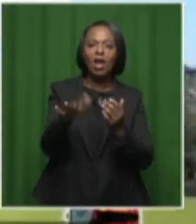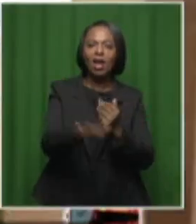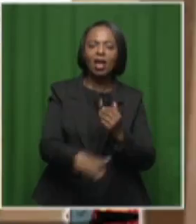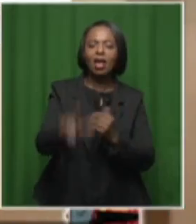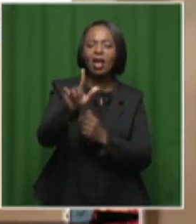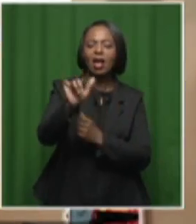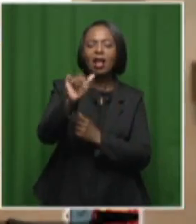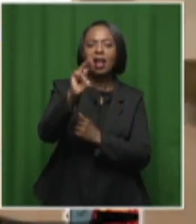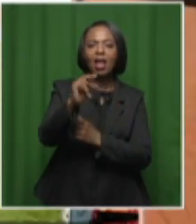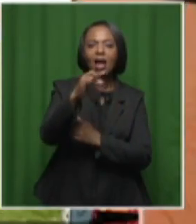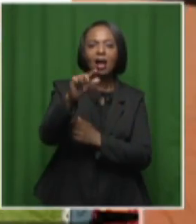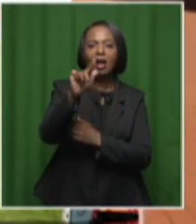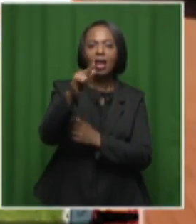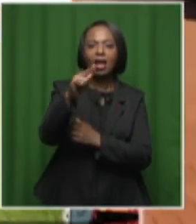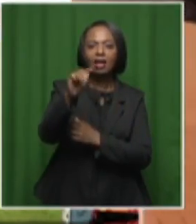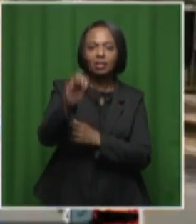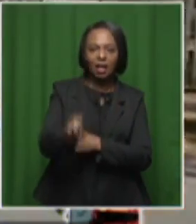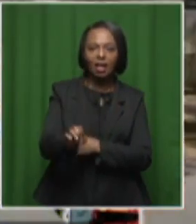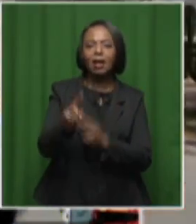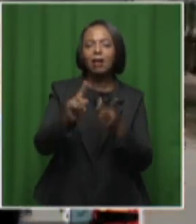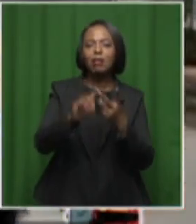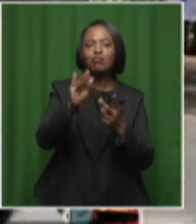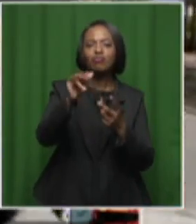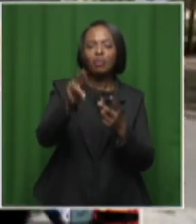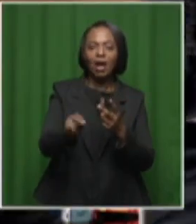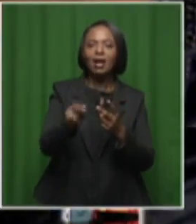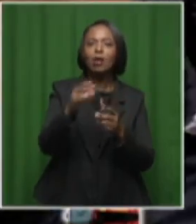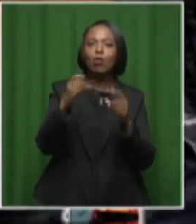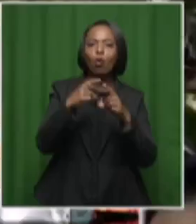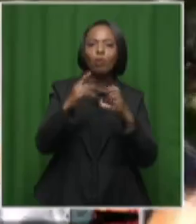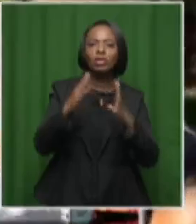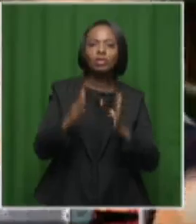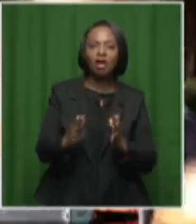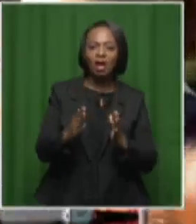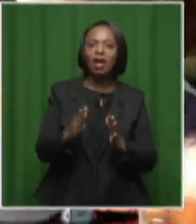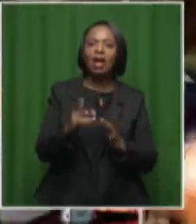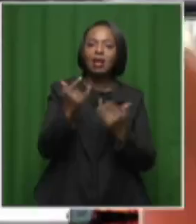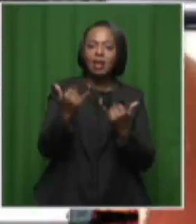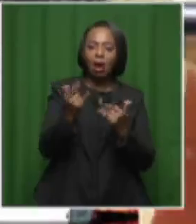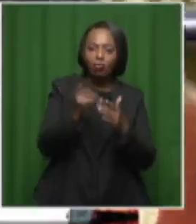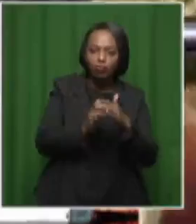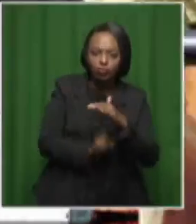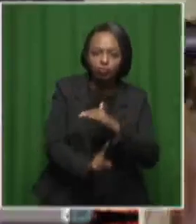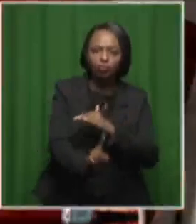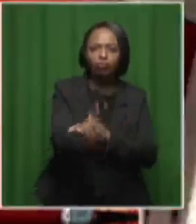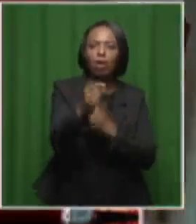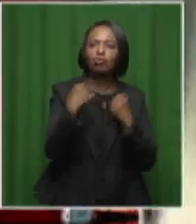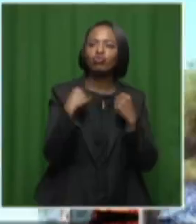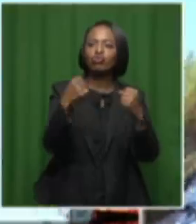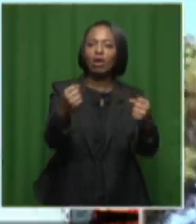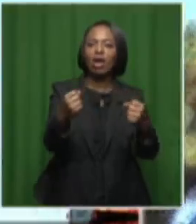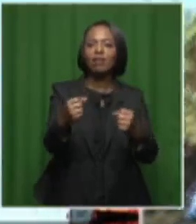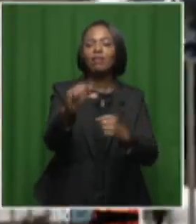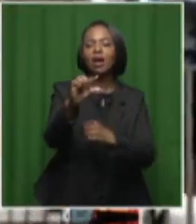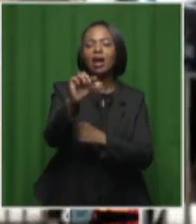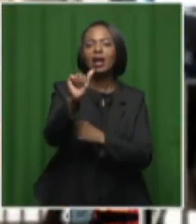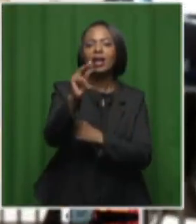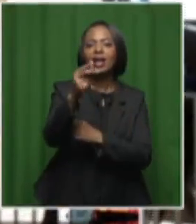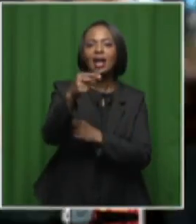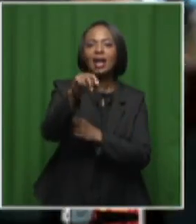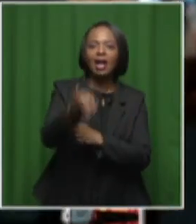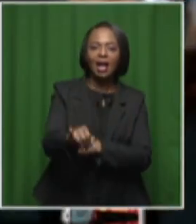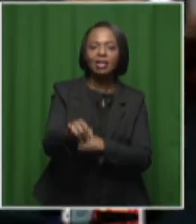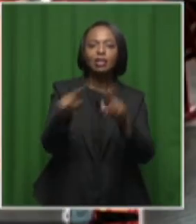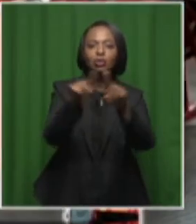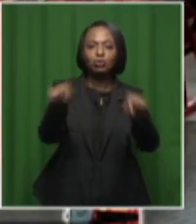von Branders being the commissioner at the time, and so on and so forth. And we drove through Gandhi Square as well, the mining headquarters from back in the